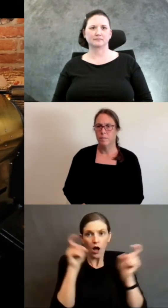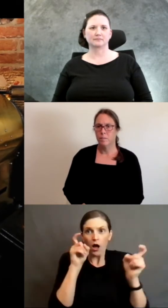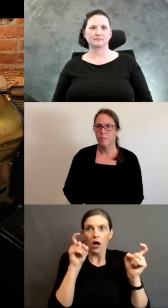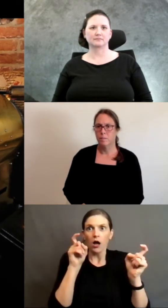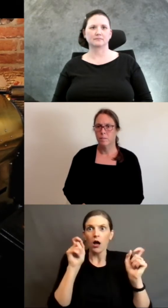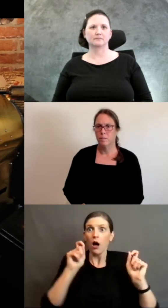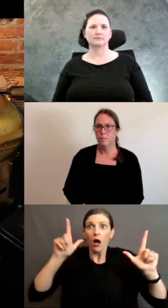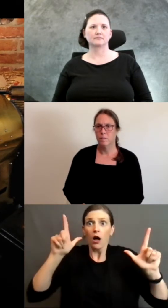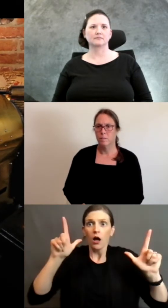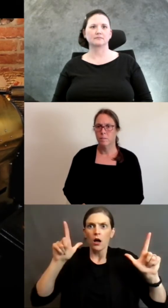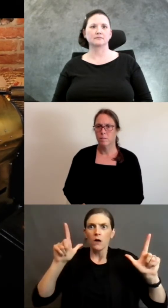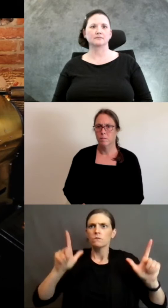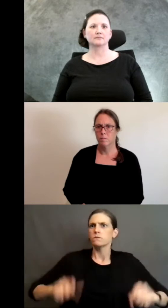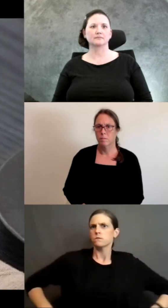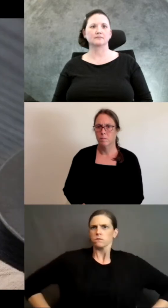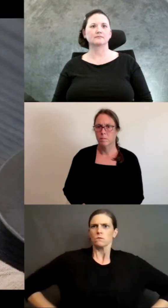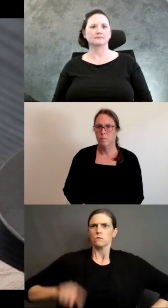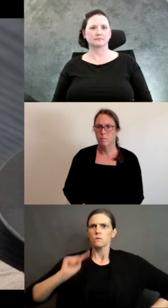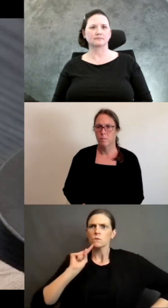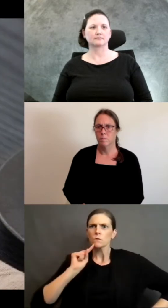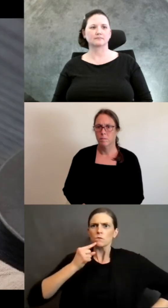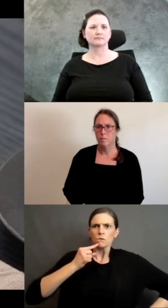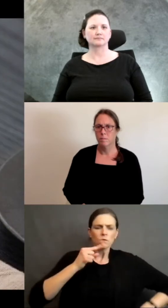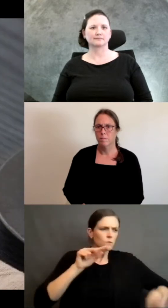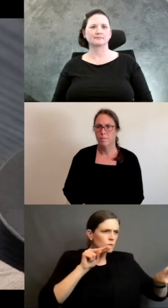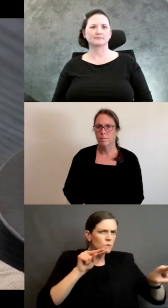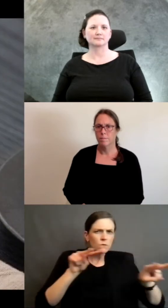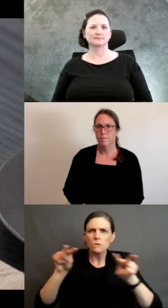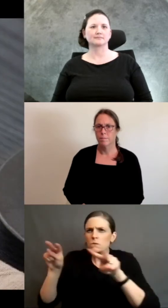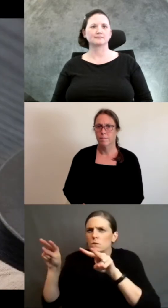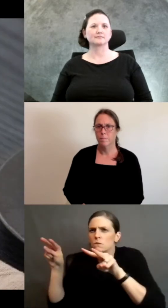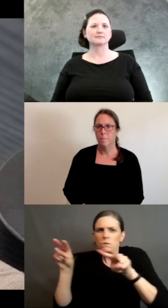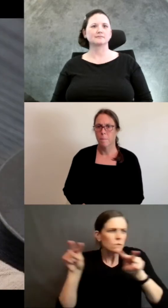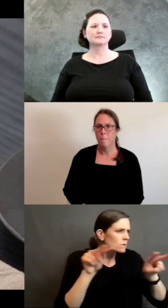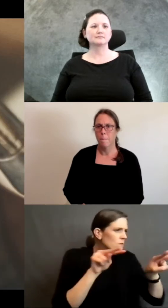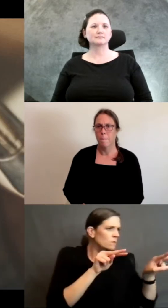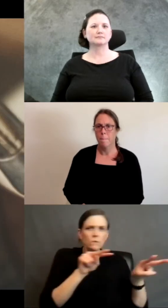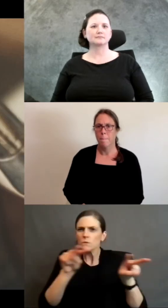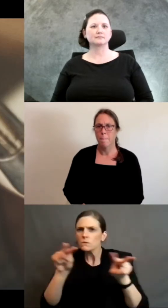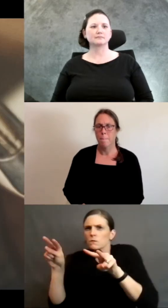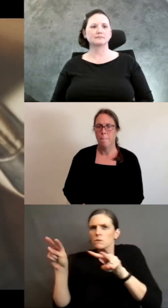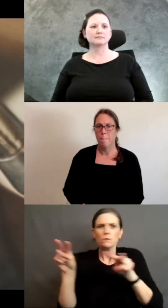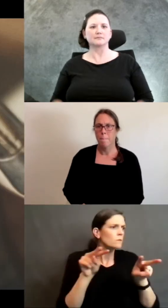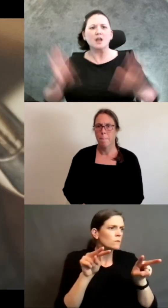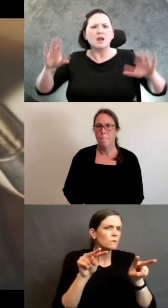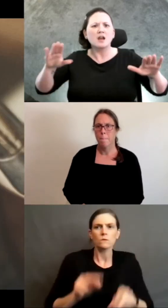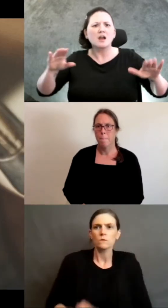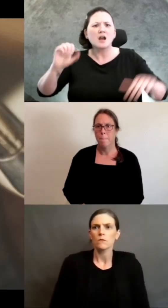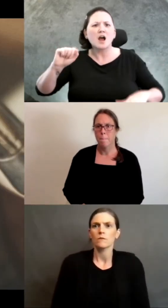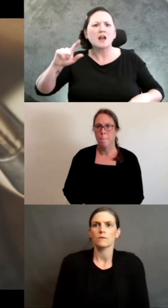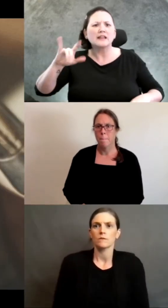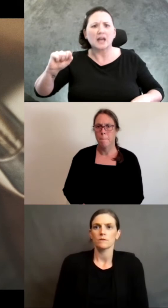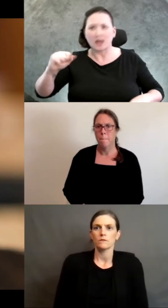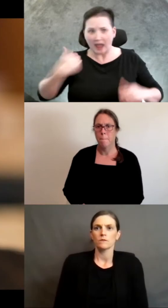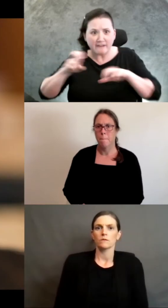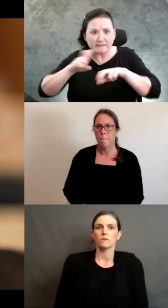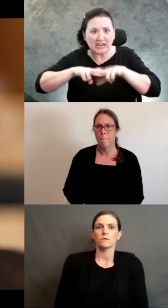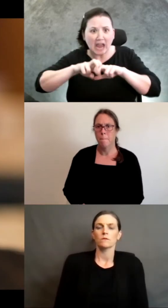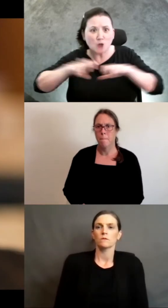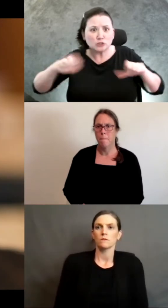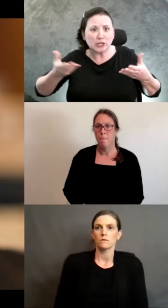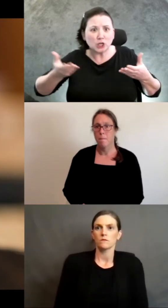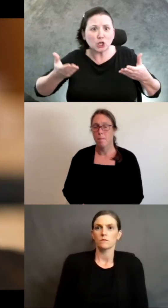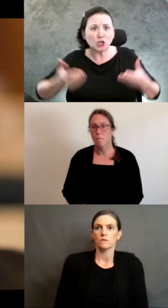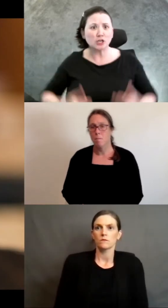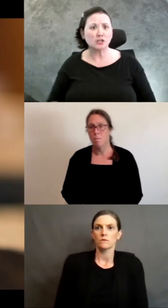her face. She looks around the cafe frantically. Alita, is there a couch in here? There are a few in the back of